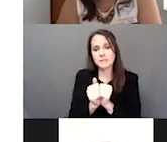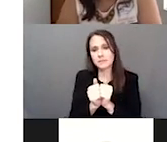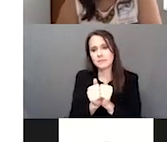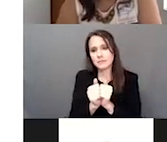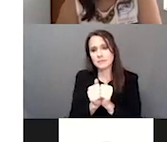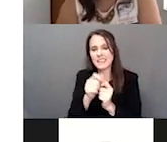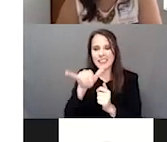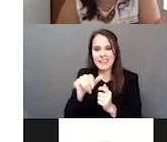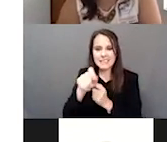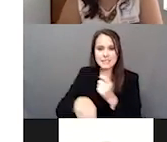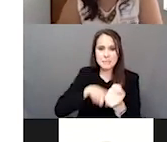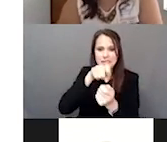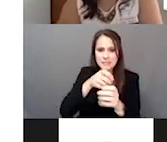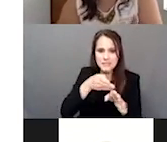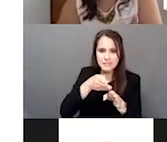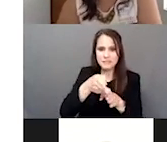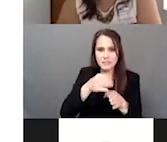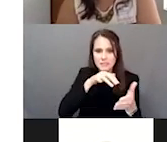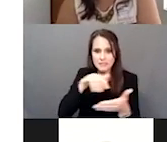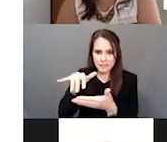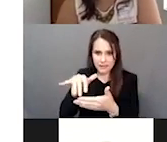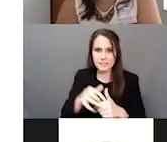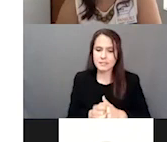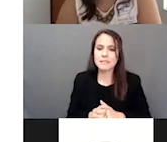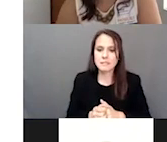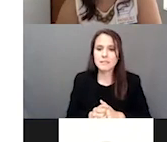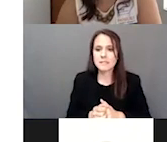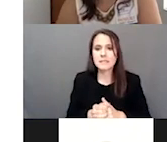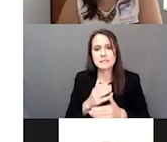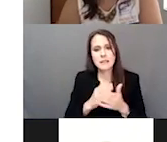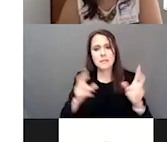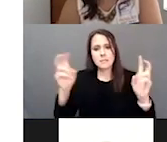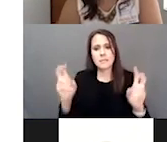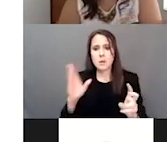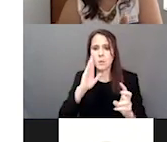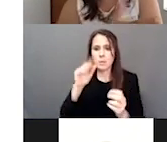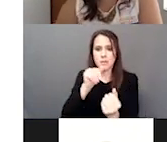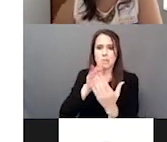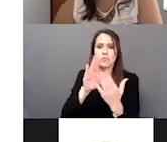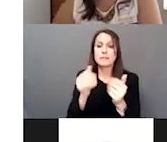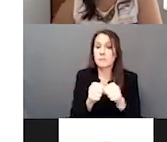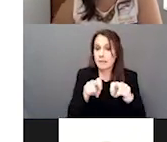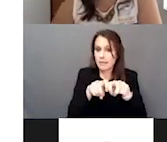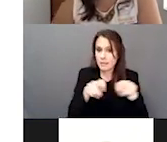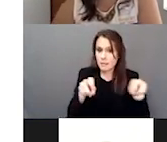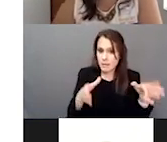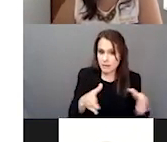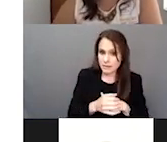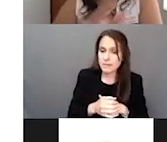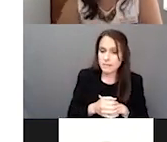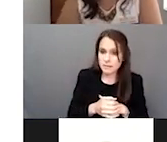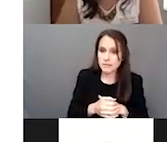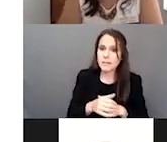specific field of study, let's just say, are going to be addressed by our panelists, who are